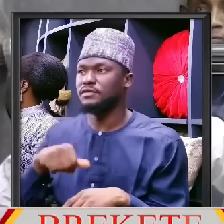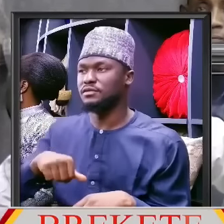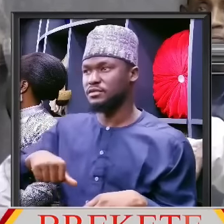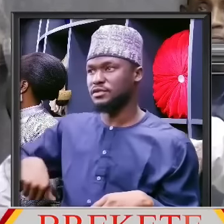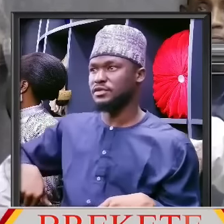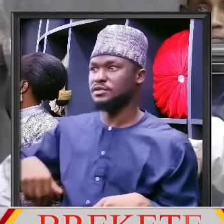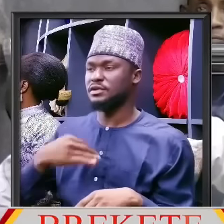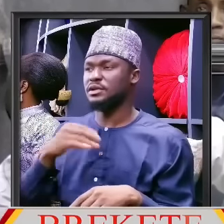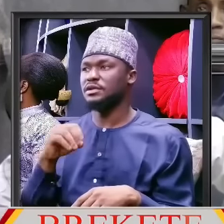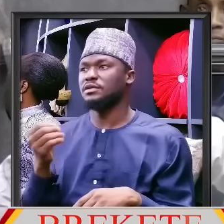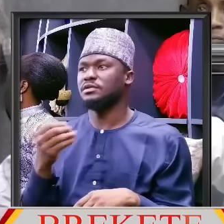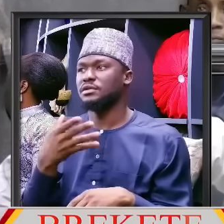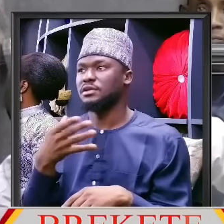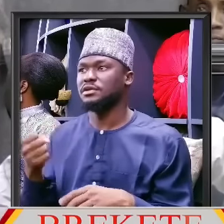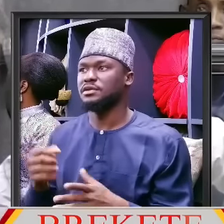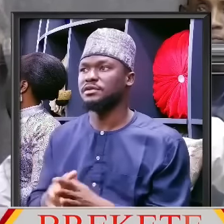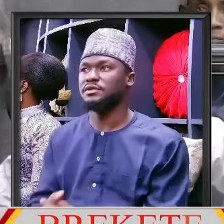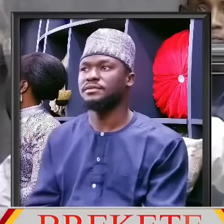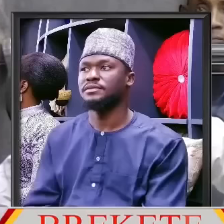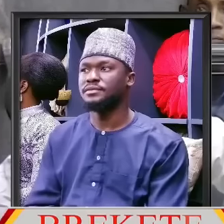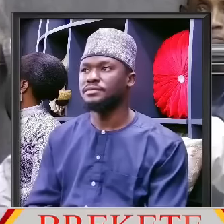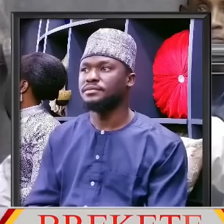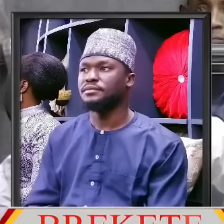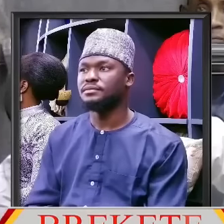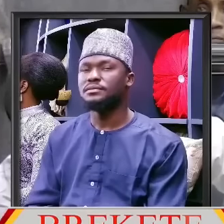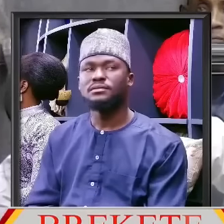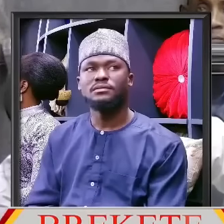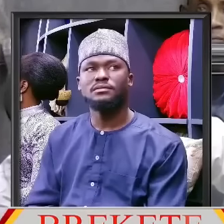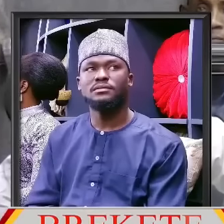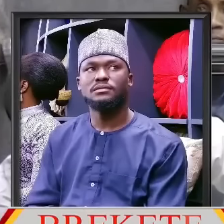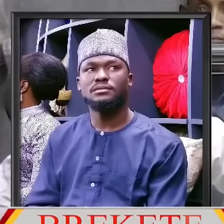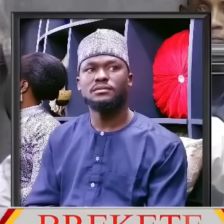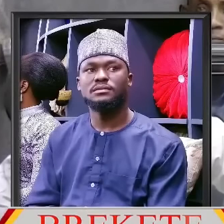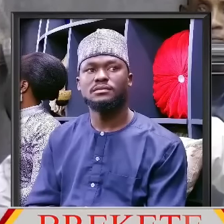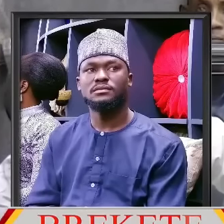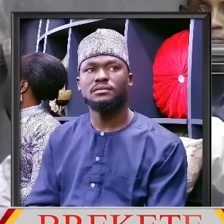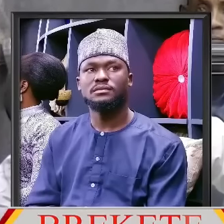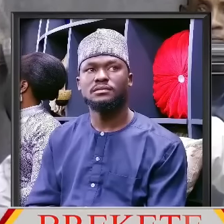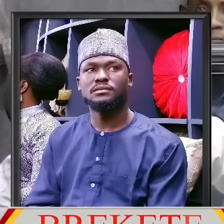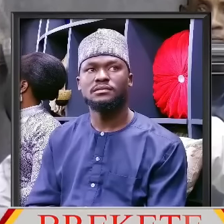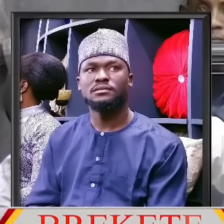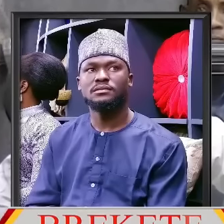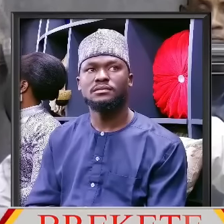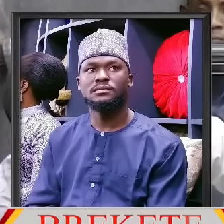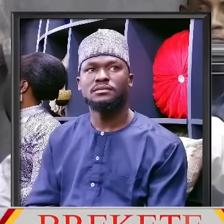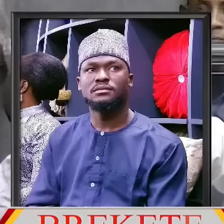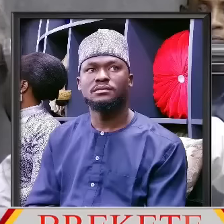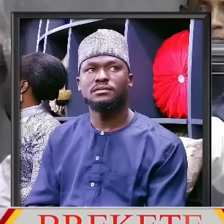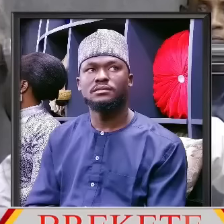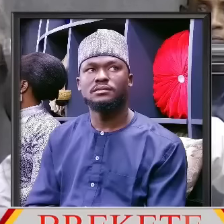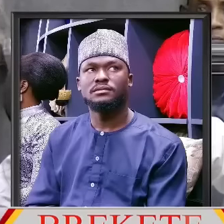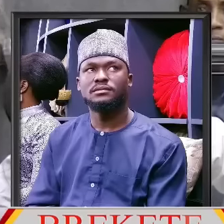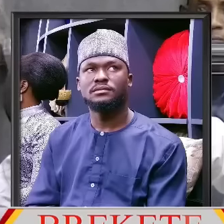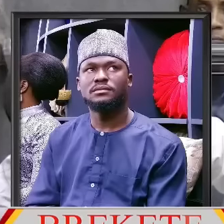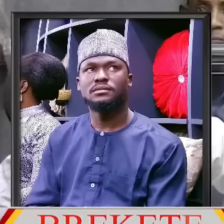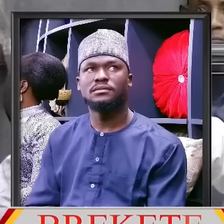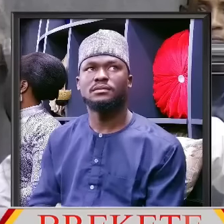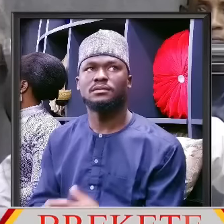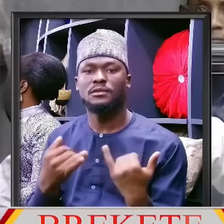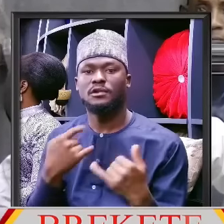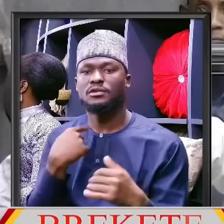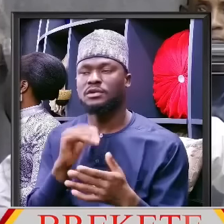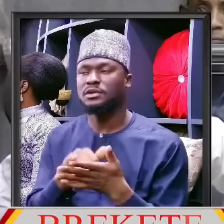do for pathology, they will do for pharmacology, they will do for community medicine. We don't say, okay, since they may need to divide them into two. The